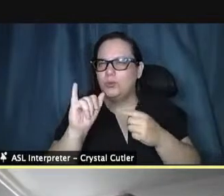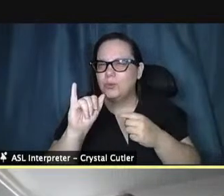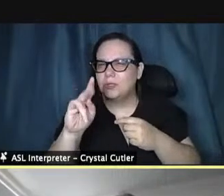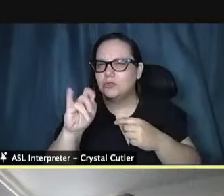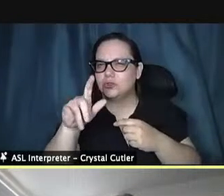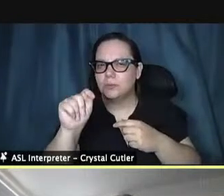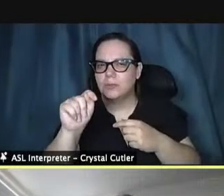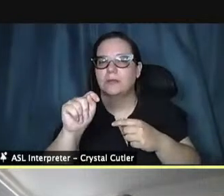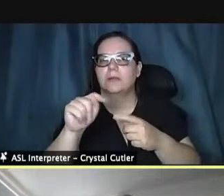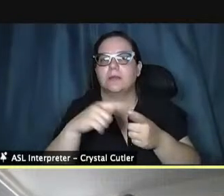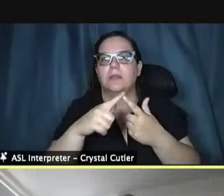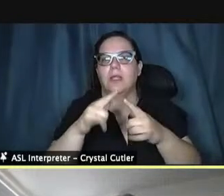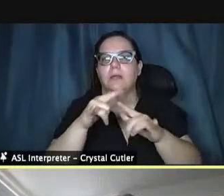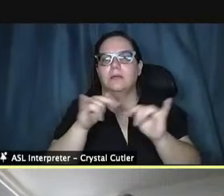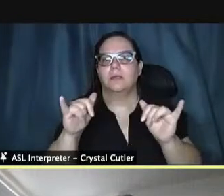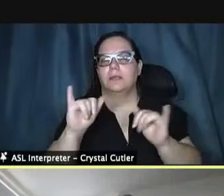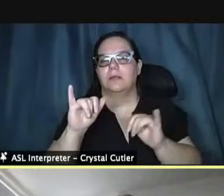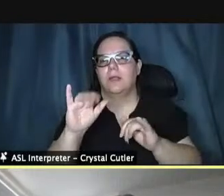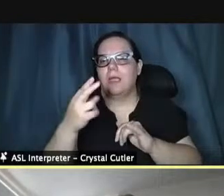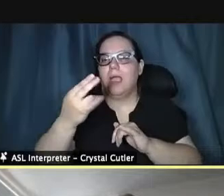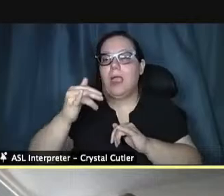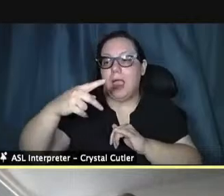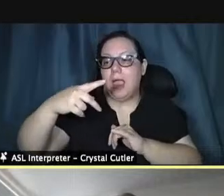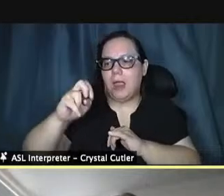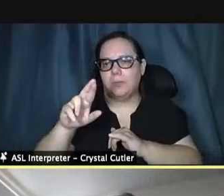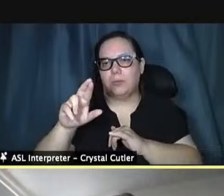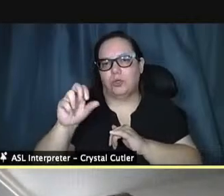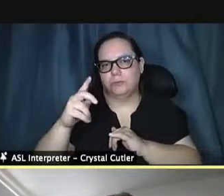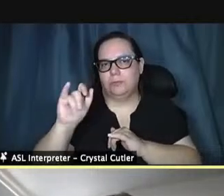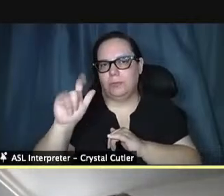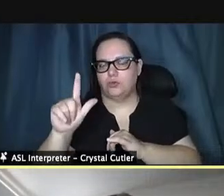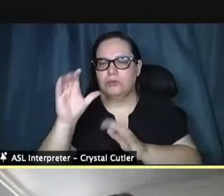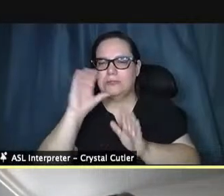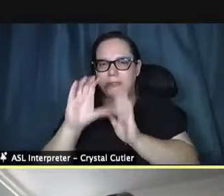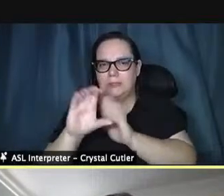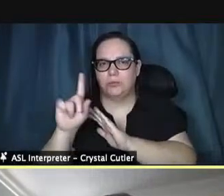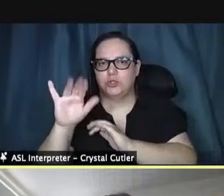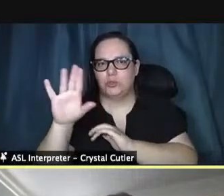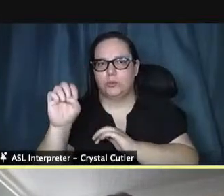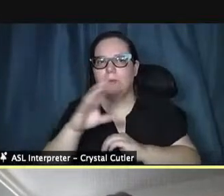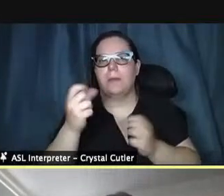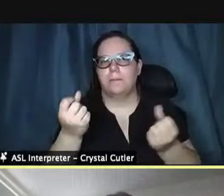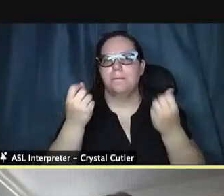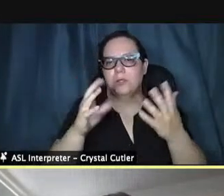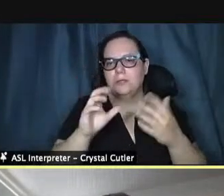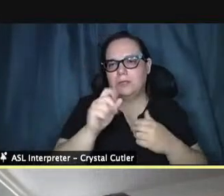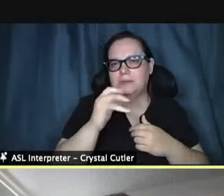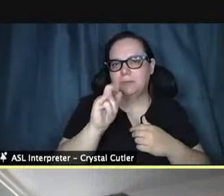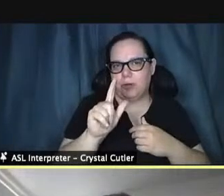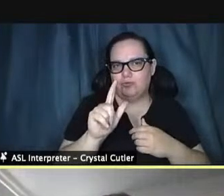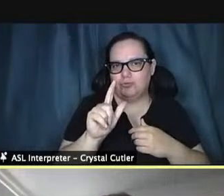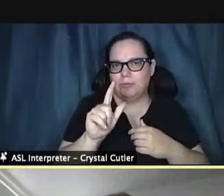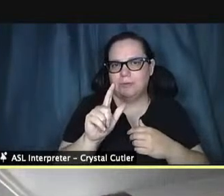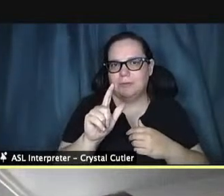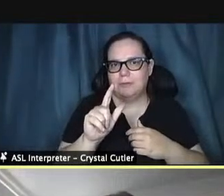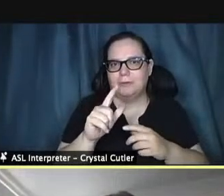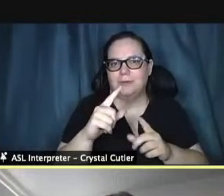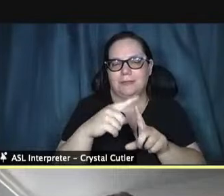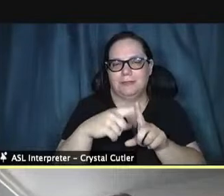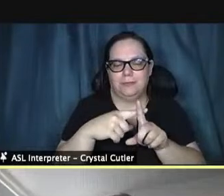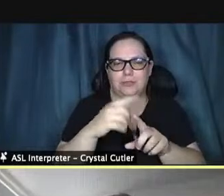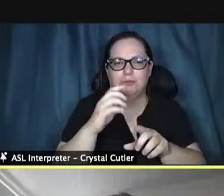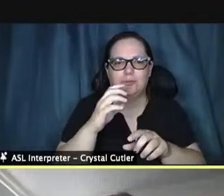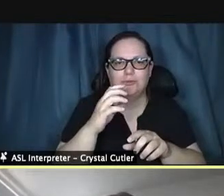hyperspectral image cube and a multispectral thermal mapper cube. So for each pixel, we get a spectrum of the